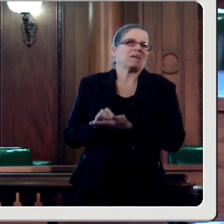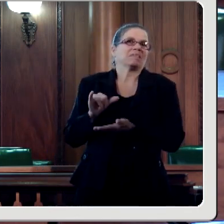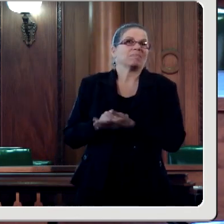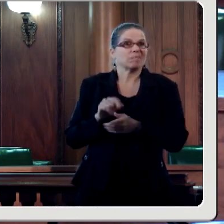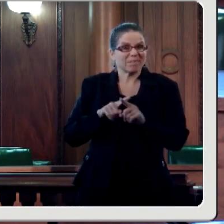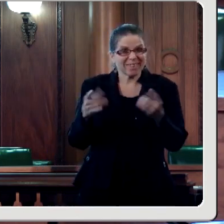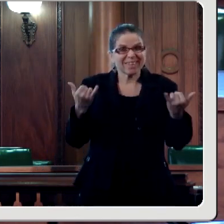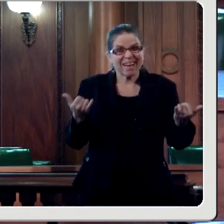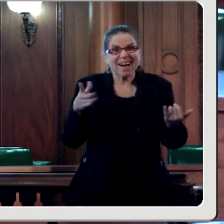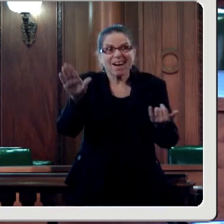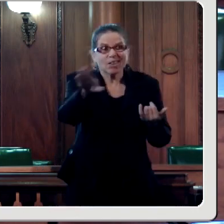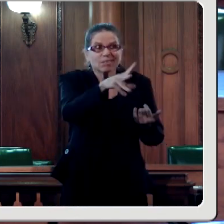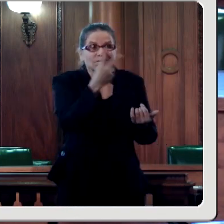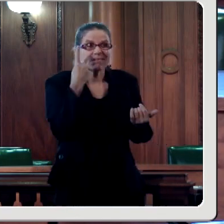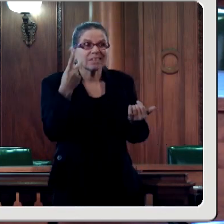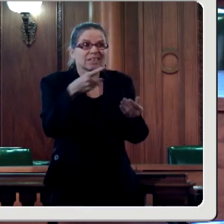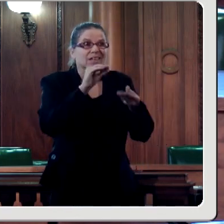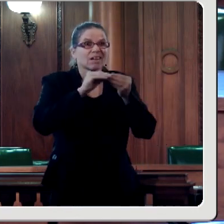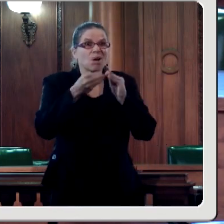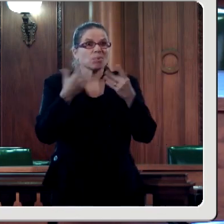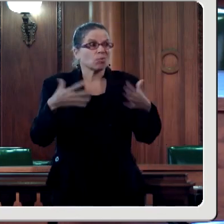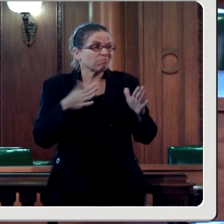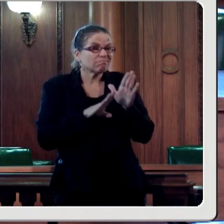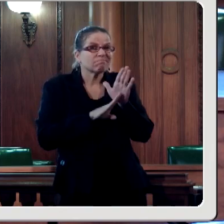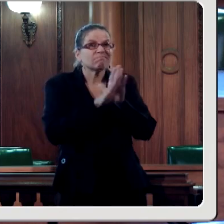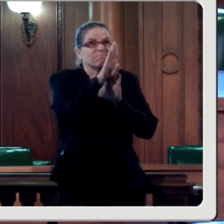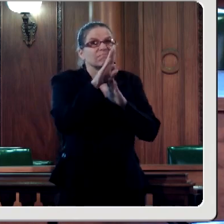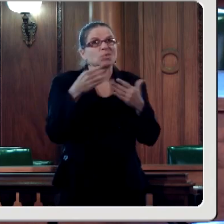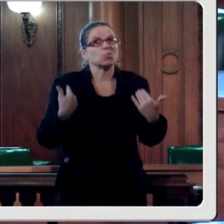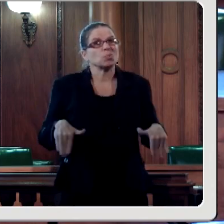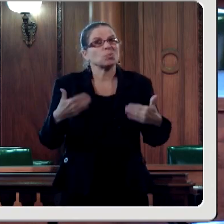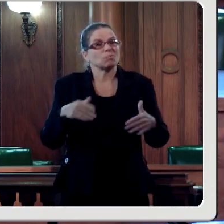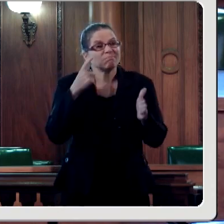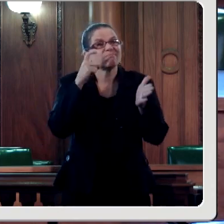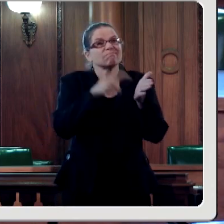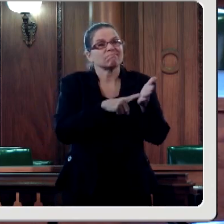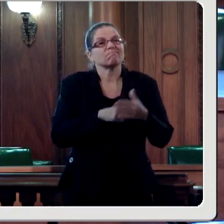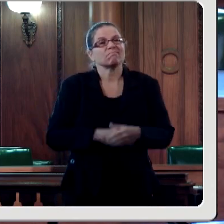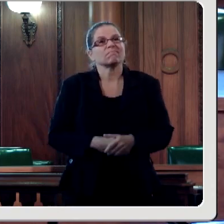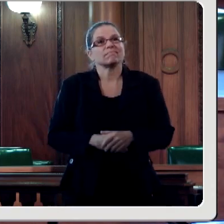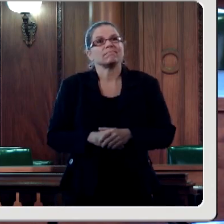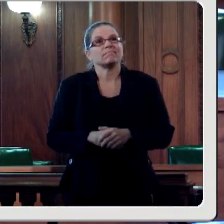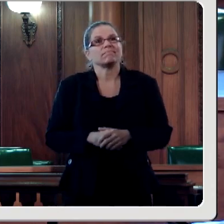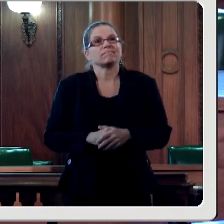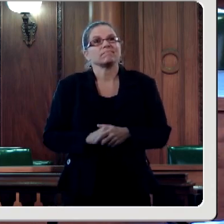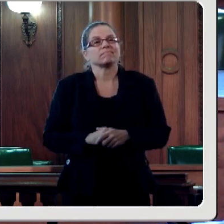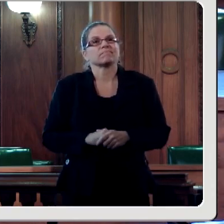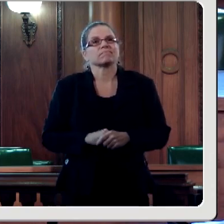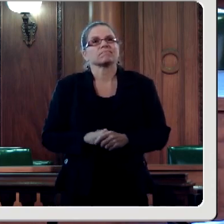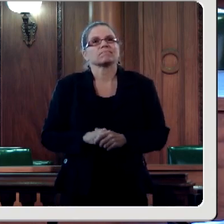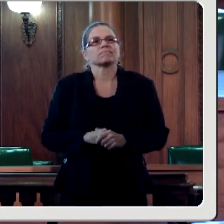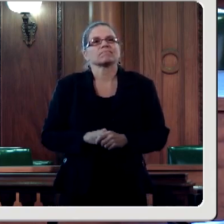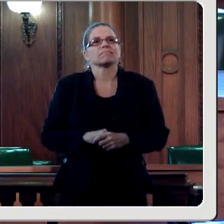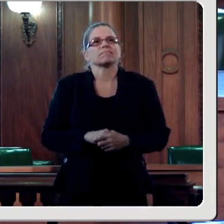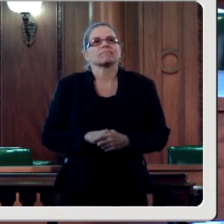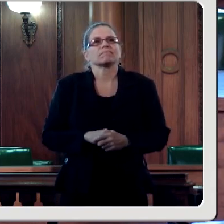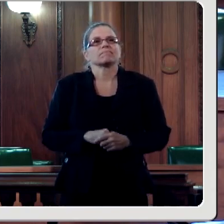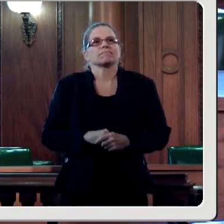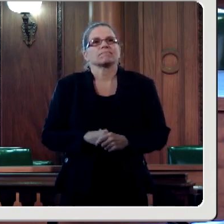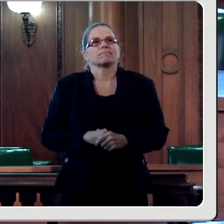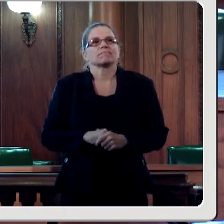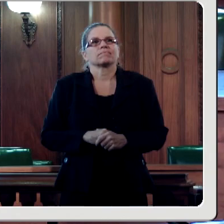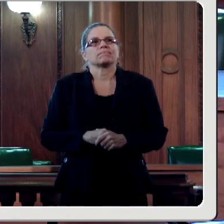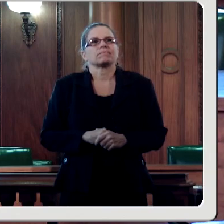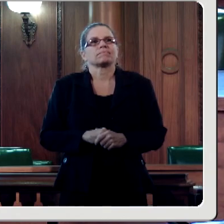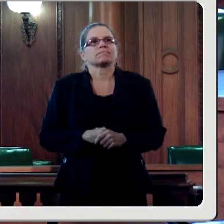coronavirus pandemic. We need to sustain, in my conversations with Commissioner Helen Colton-Harris, we need to